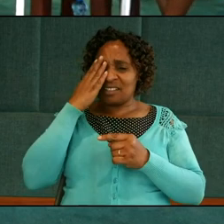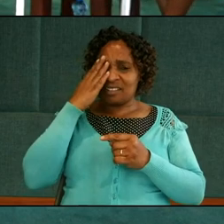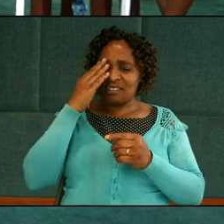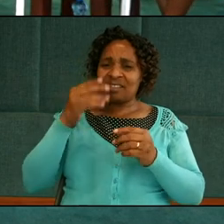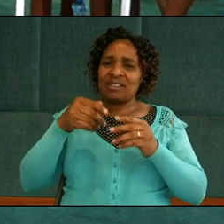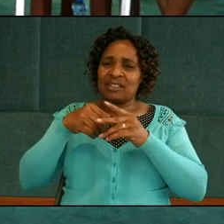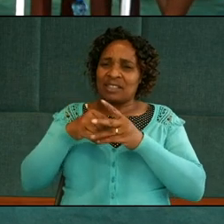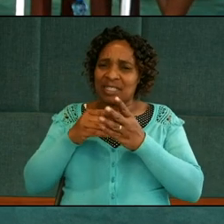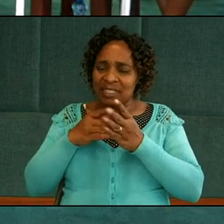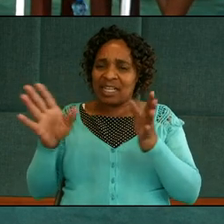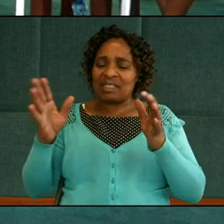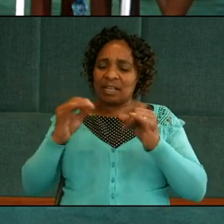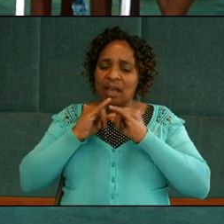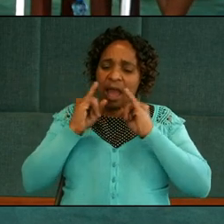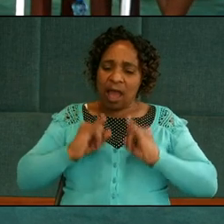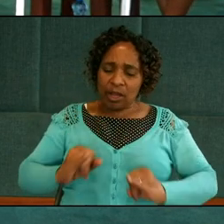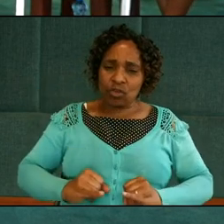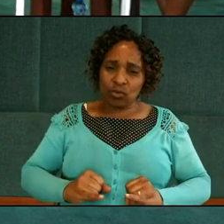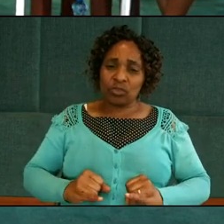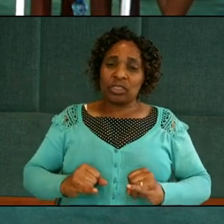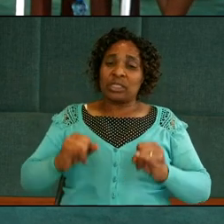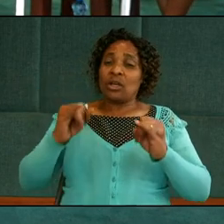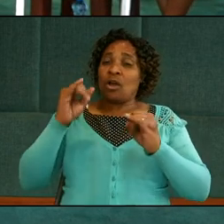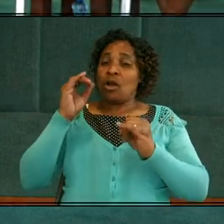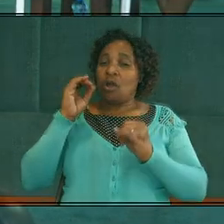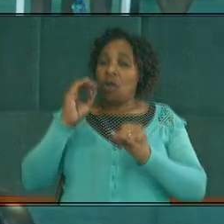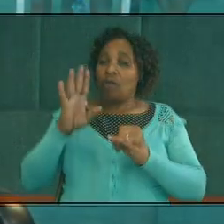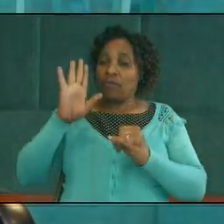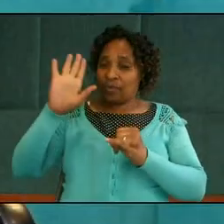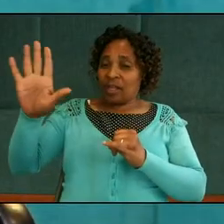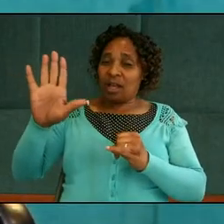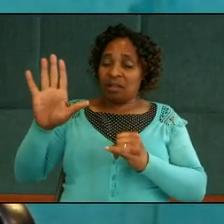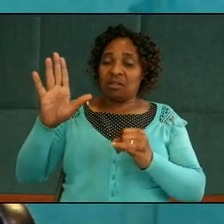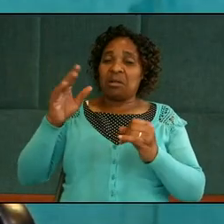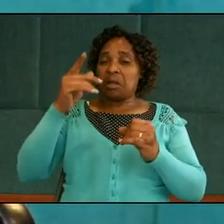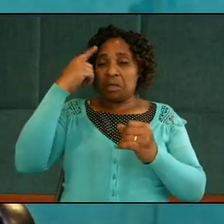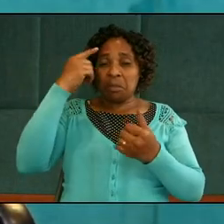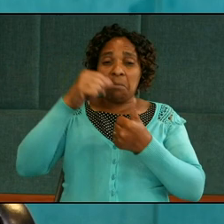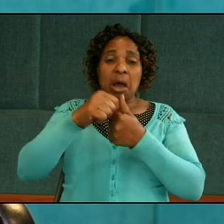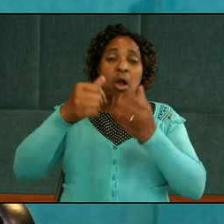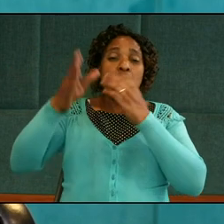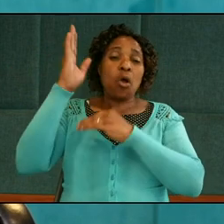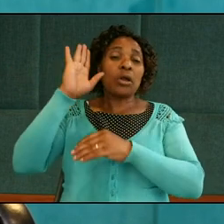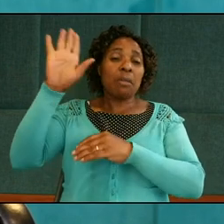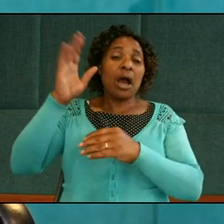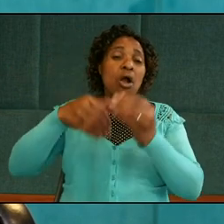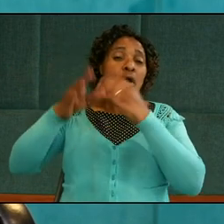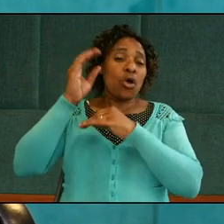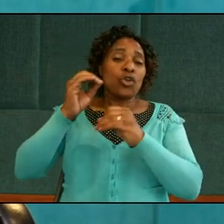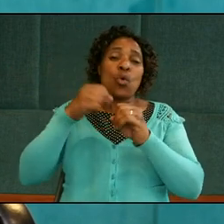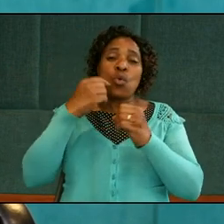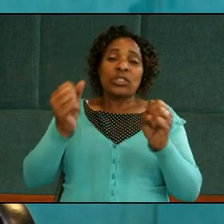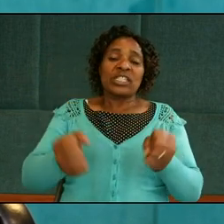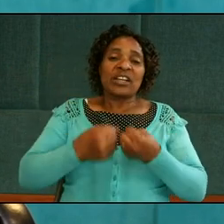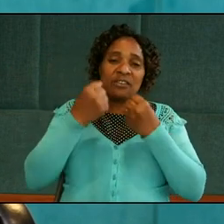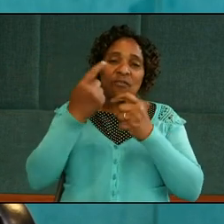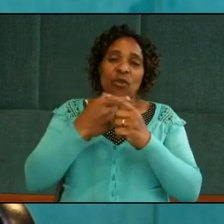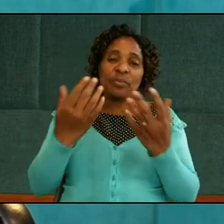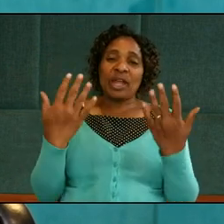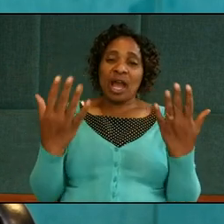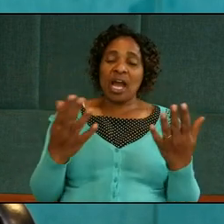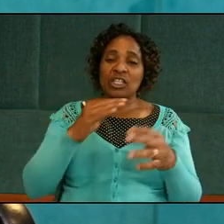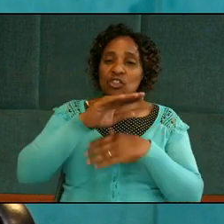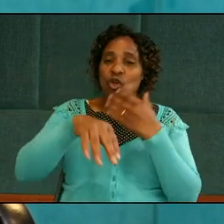up Baal-berith as their god and did not remember the Lord their God, who had rescued them from the hands of